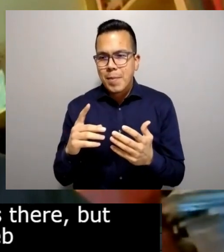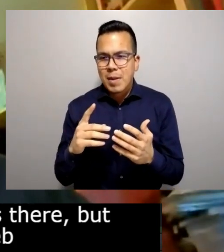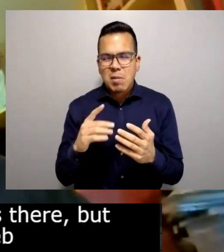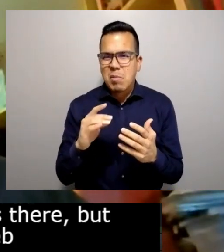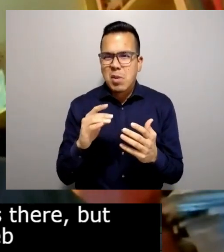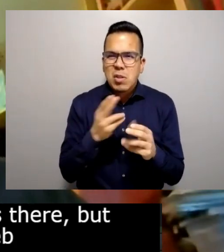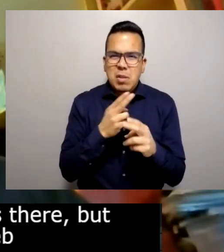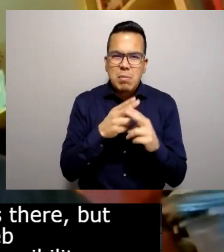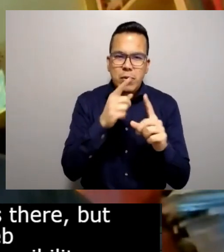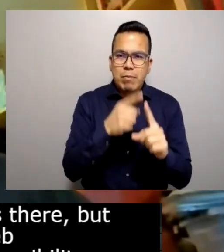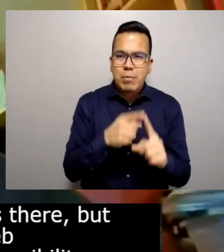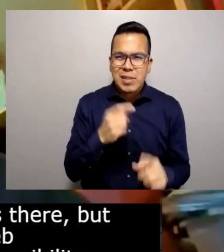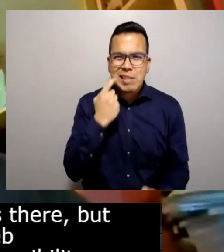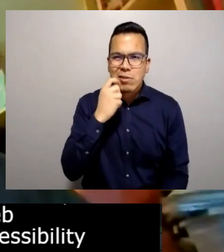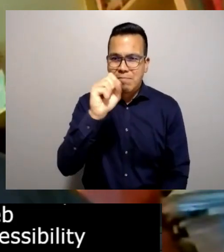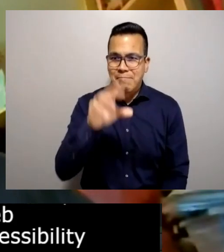place.